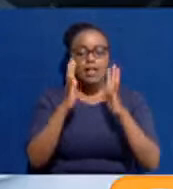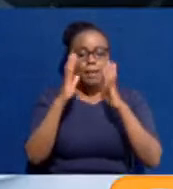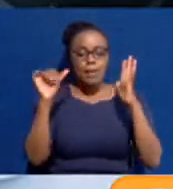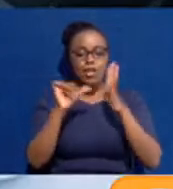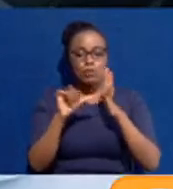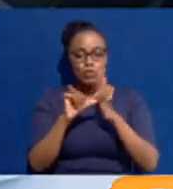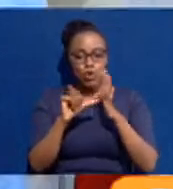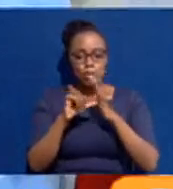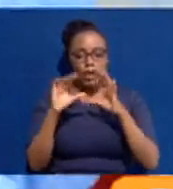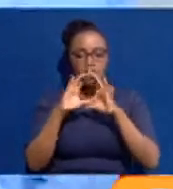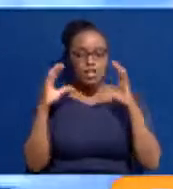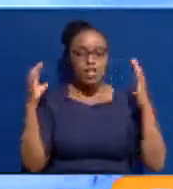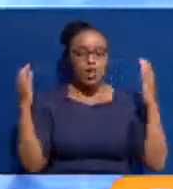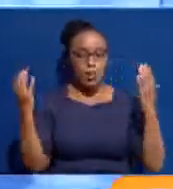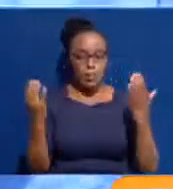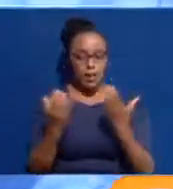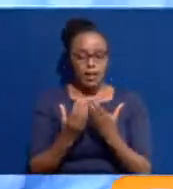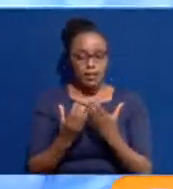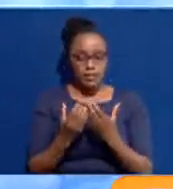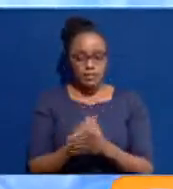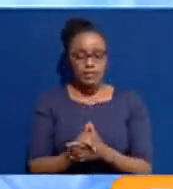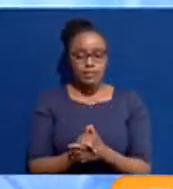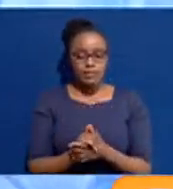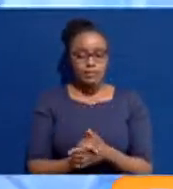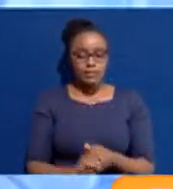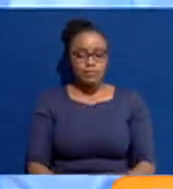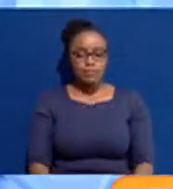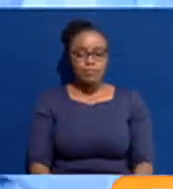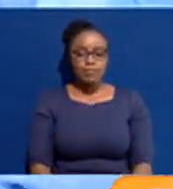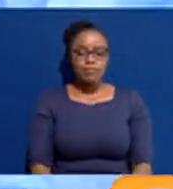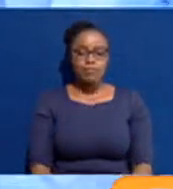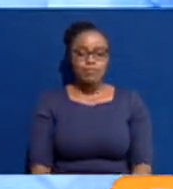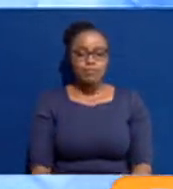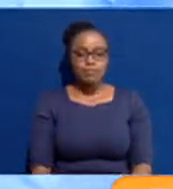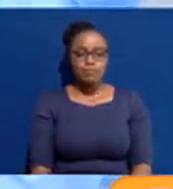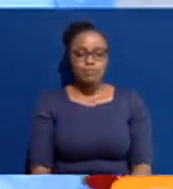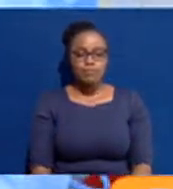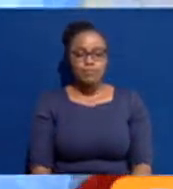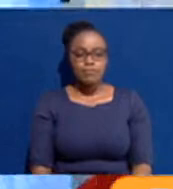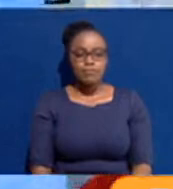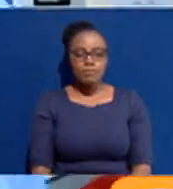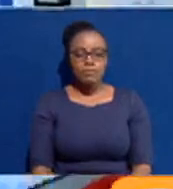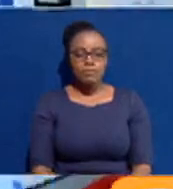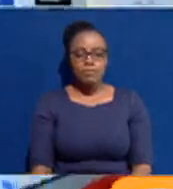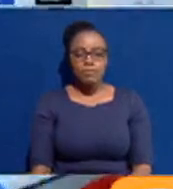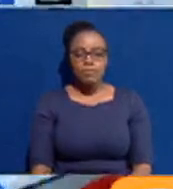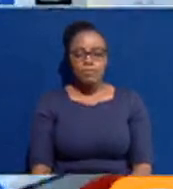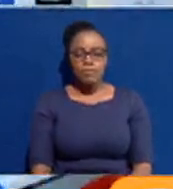problem globally. Emily Chebet, Citizen TV, Nairobi.